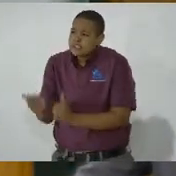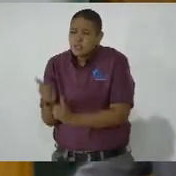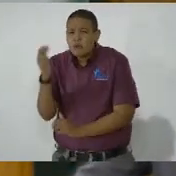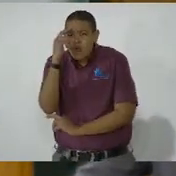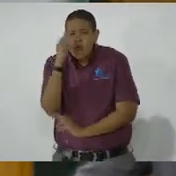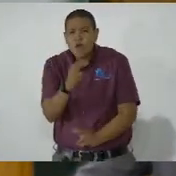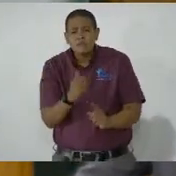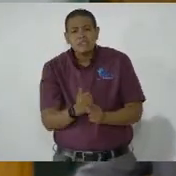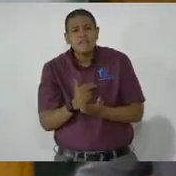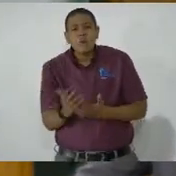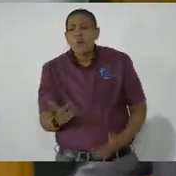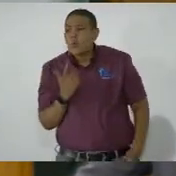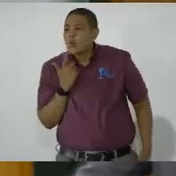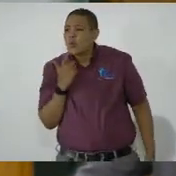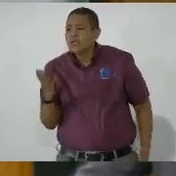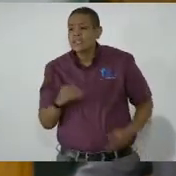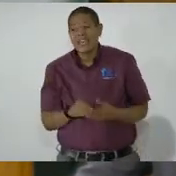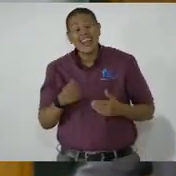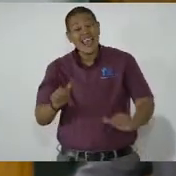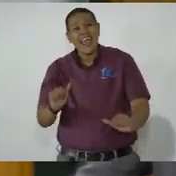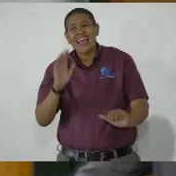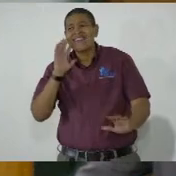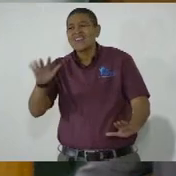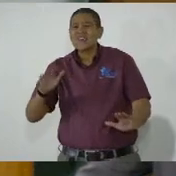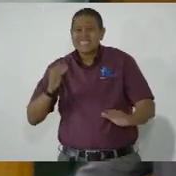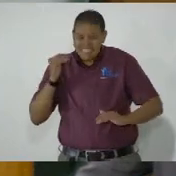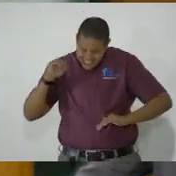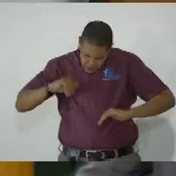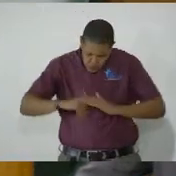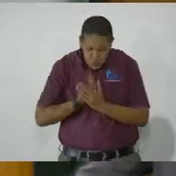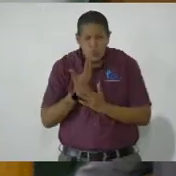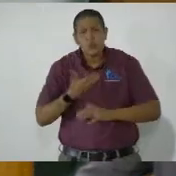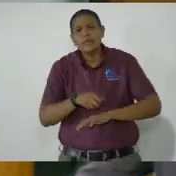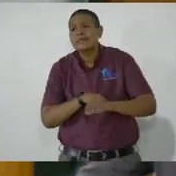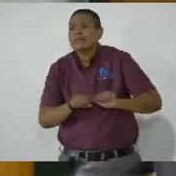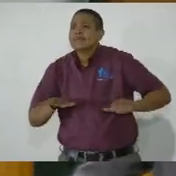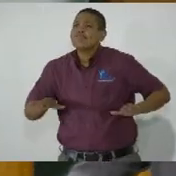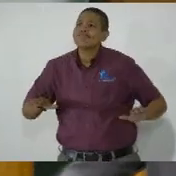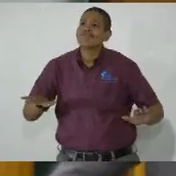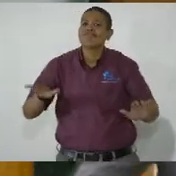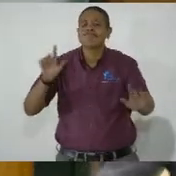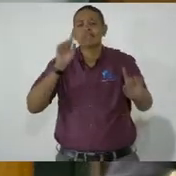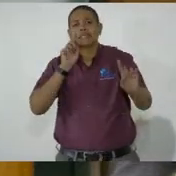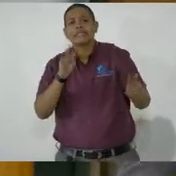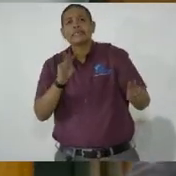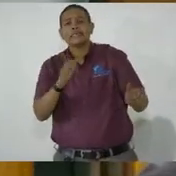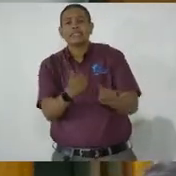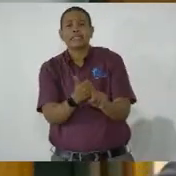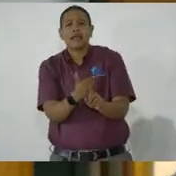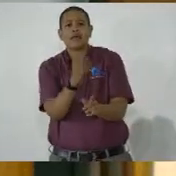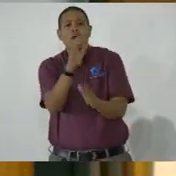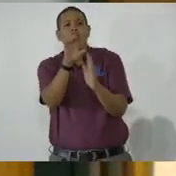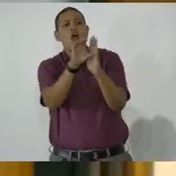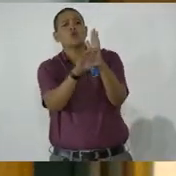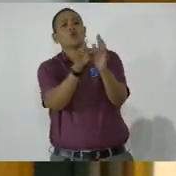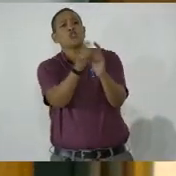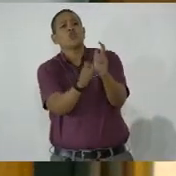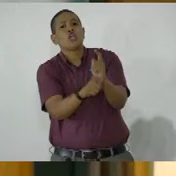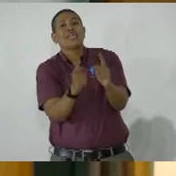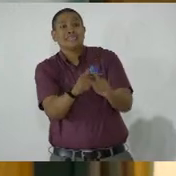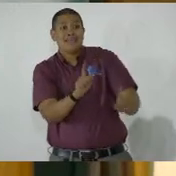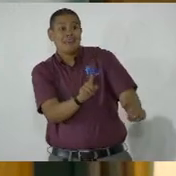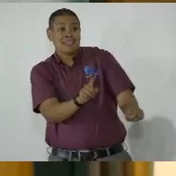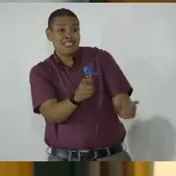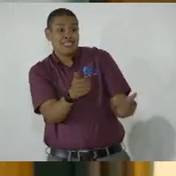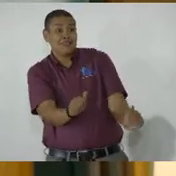Honourable Andrew Holness, in an effort to place renewed focus on constitutional reform and its attendant matters, shifted